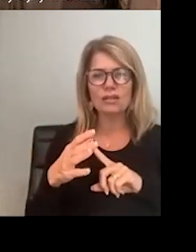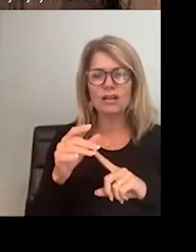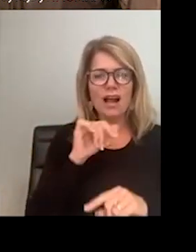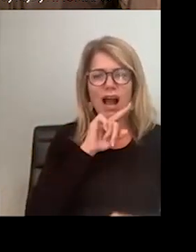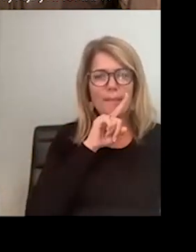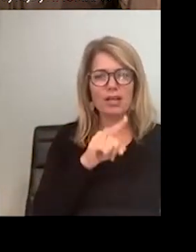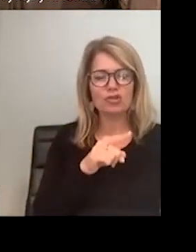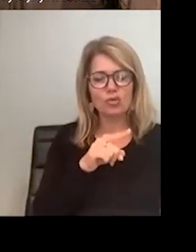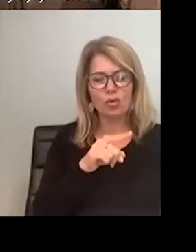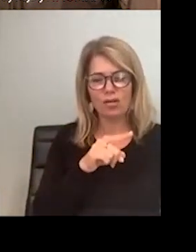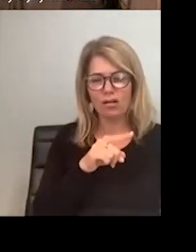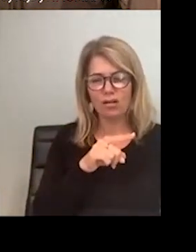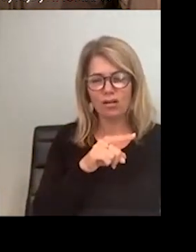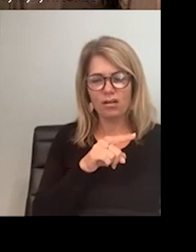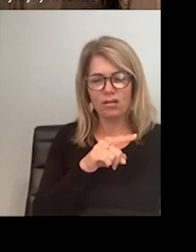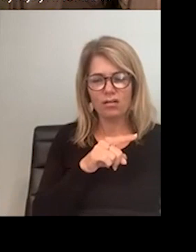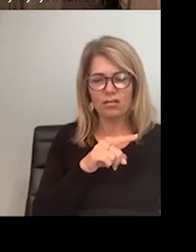terms of how much is